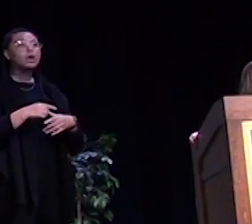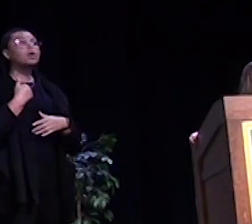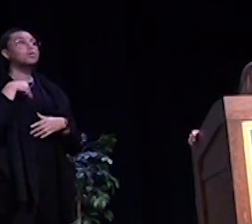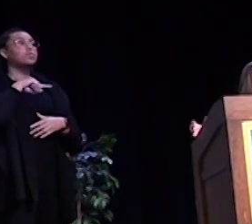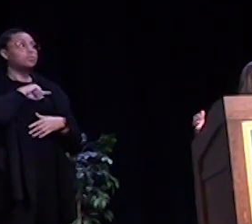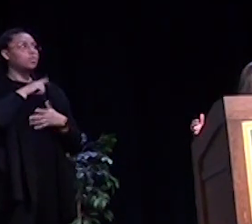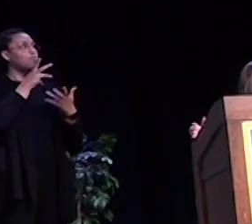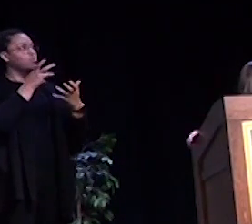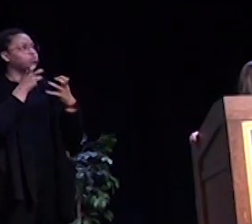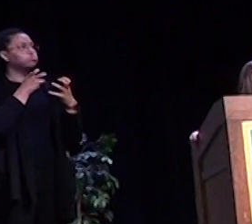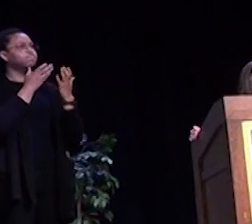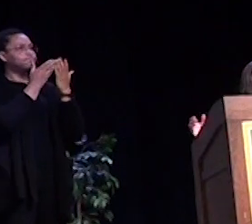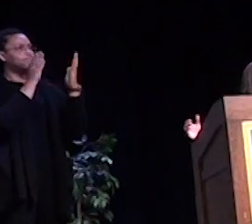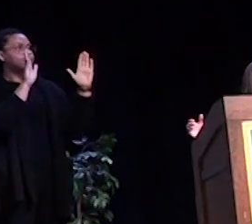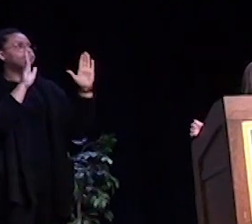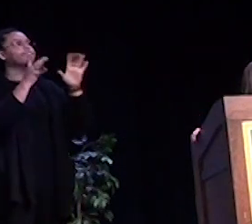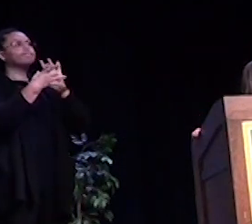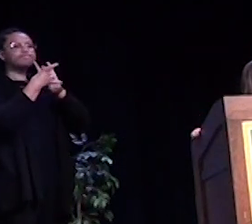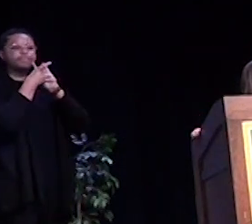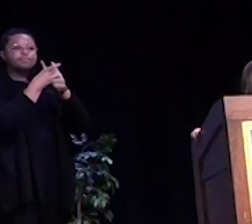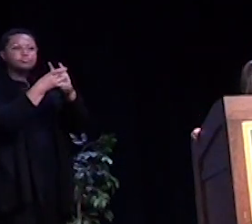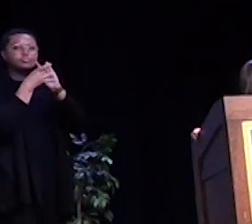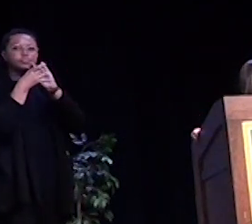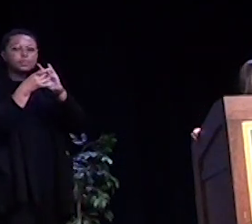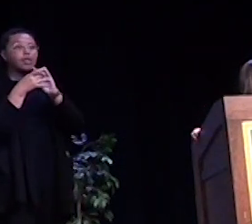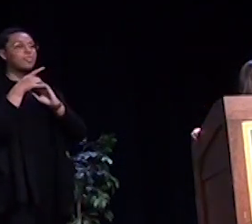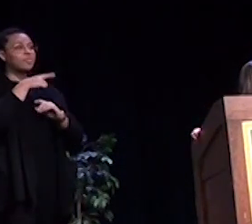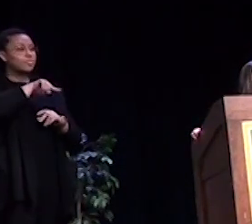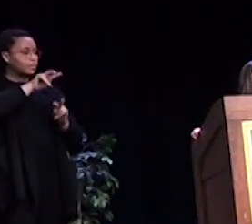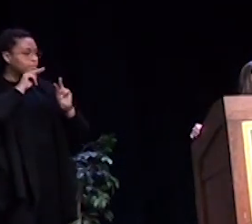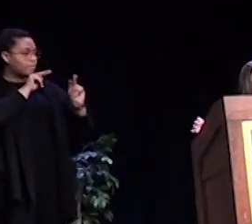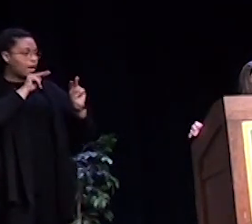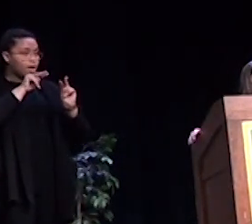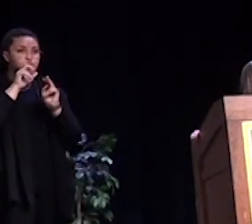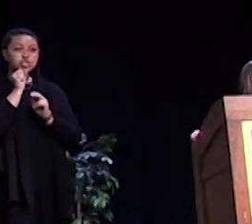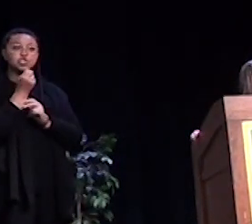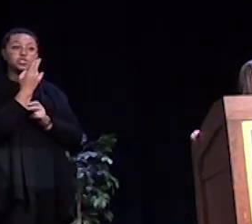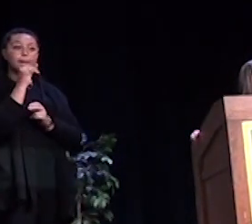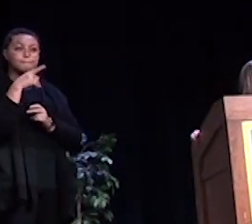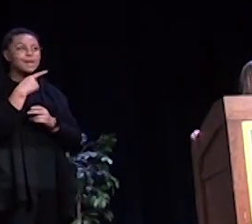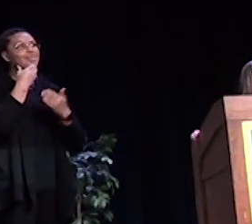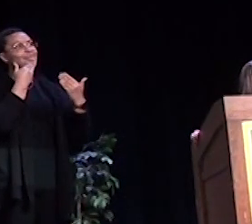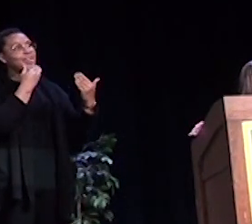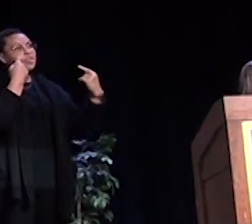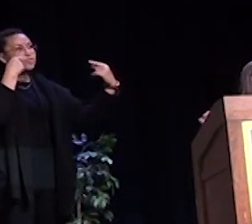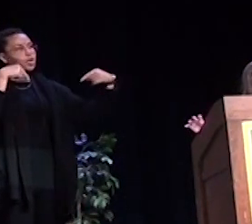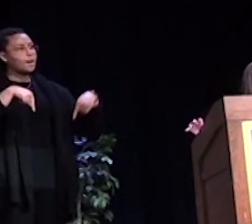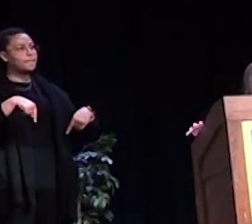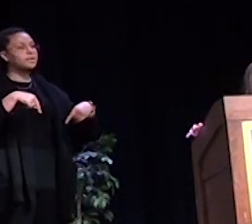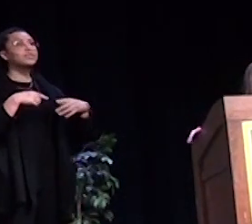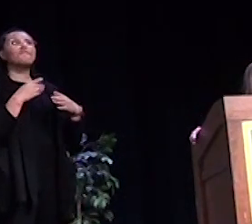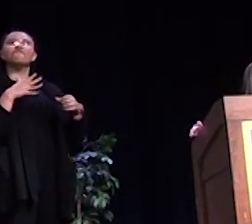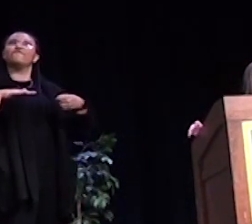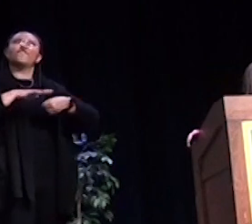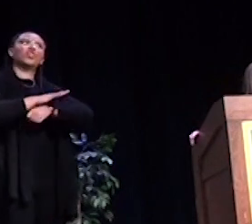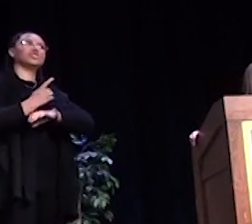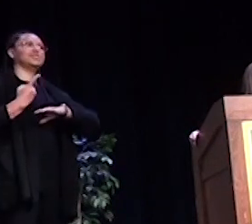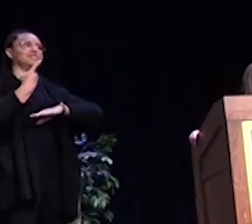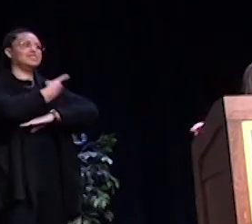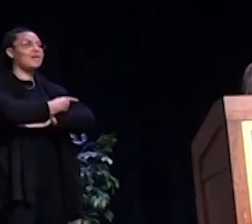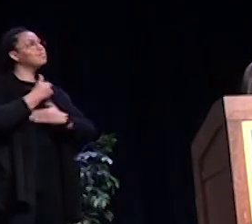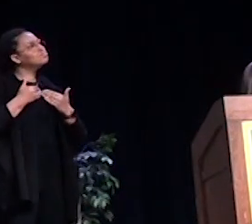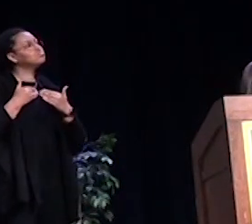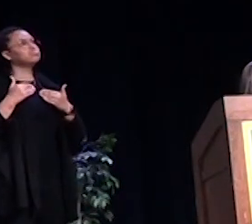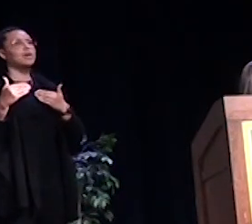accountability to the public and help oversee all of the SHIP strategies and work that we do. And again, thank you all for coming. We have a full day ahead